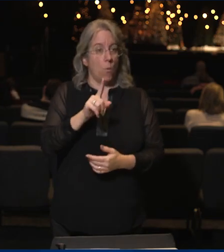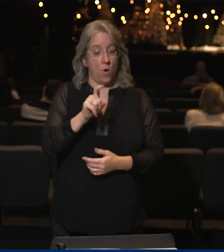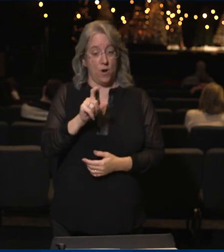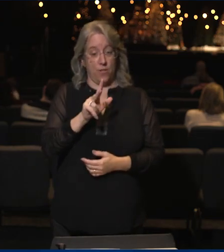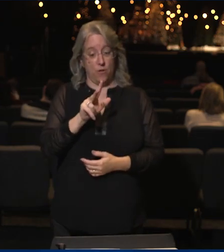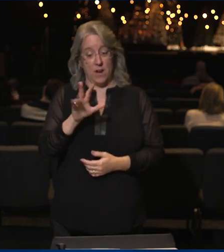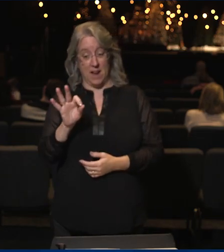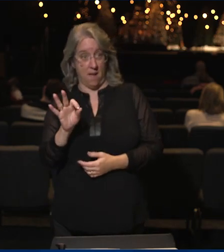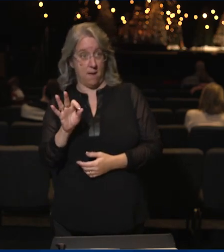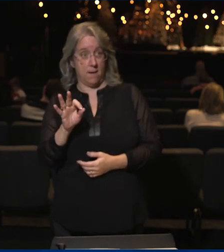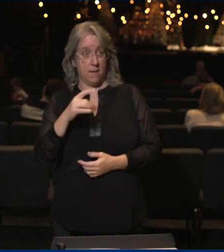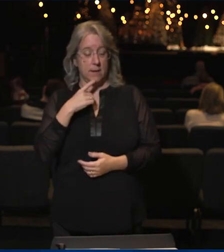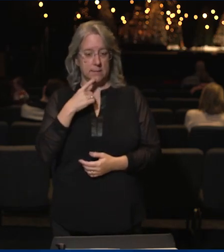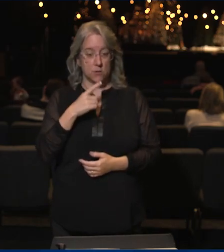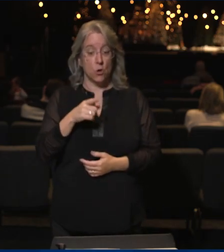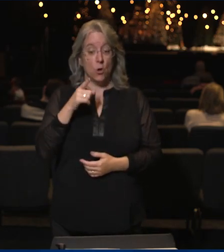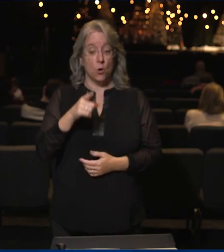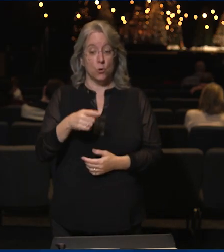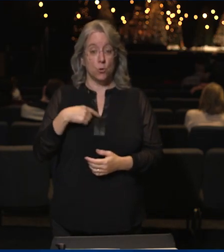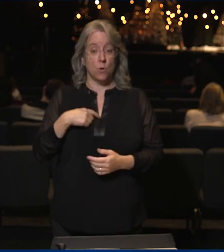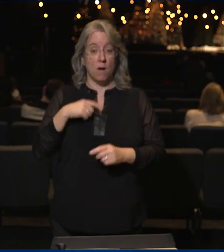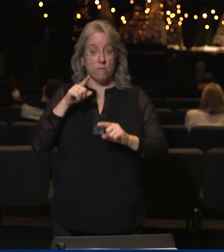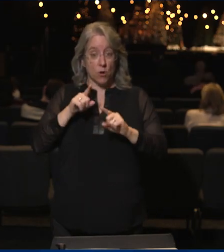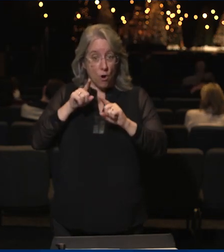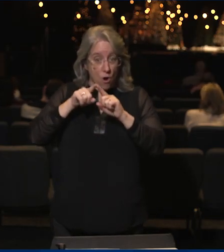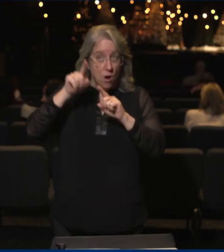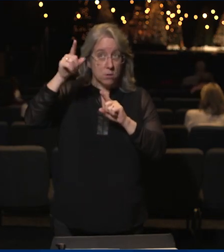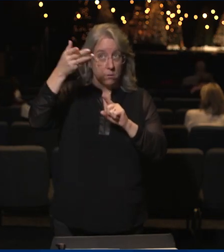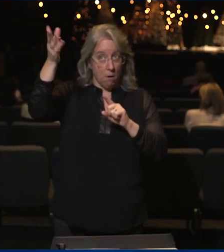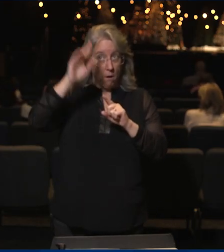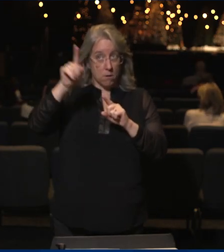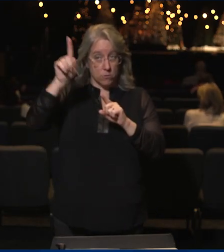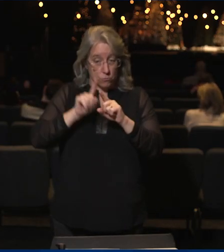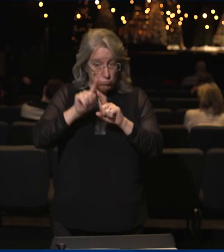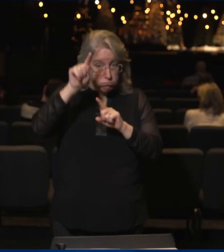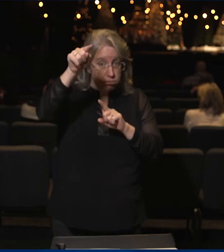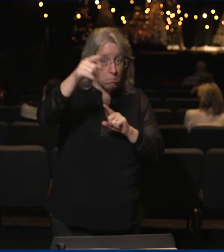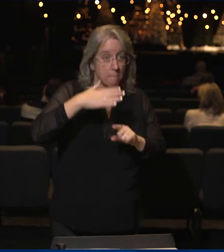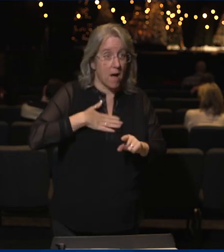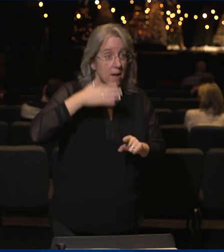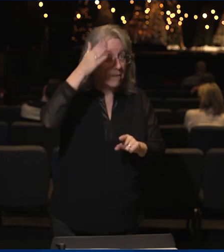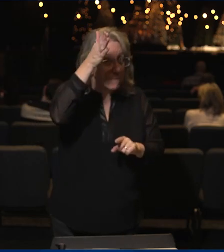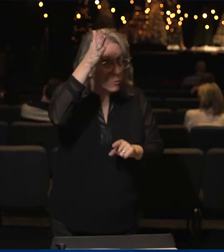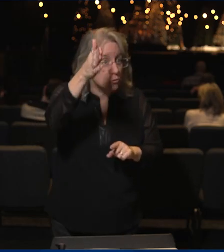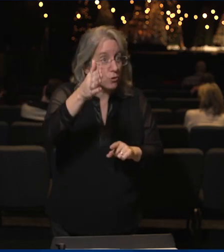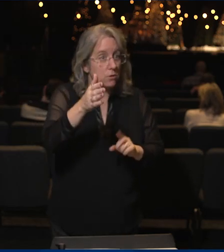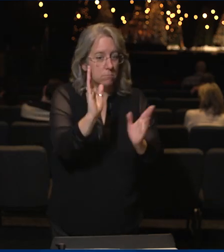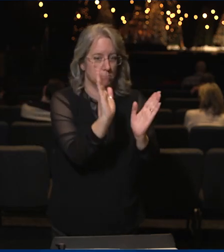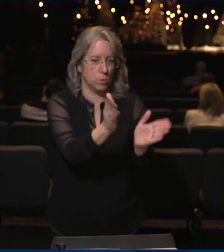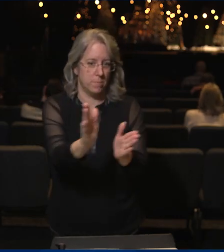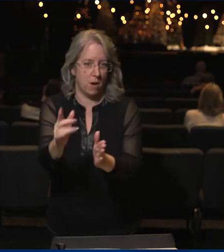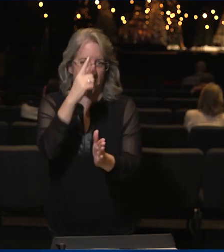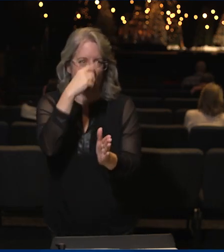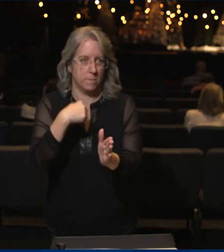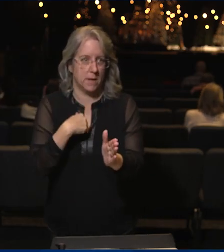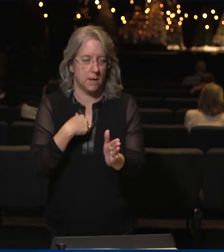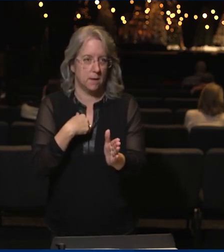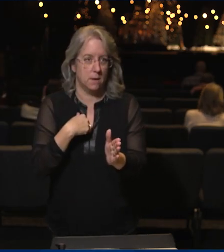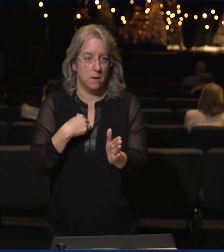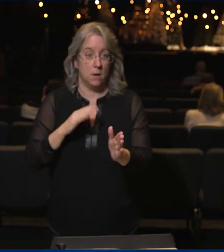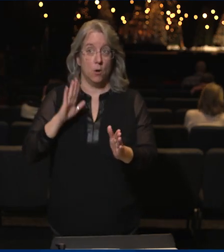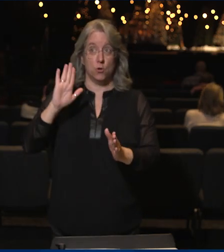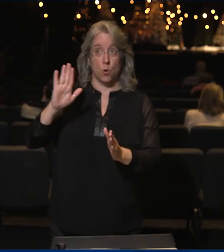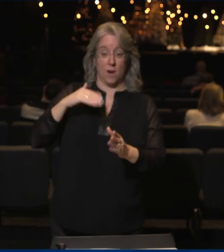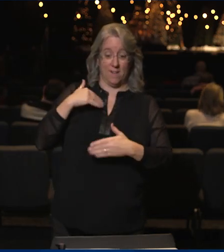"You've gone into my future to prepare the way. And in kindness, you follow behind me to spare me